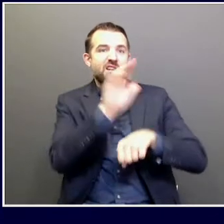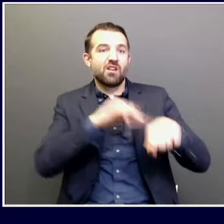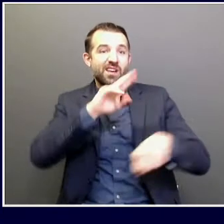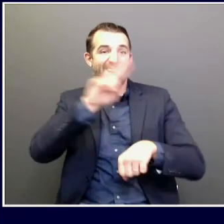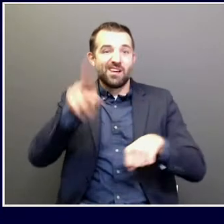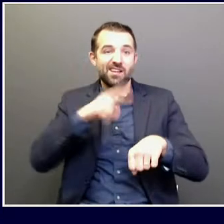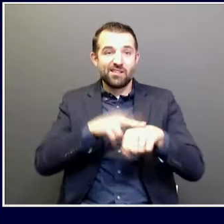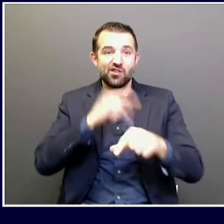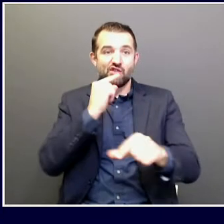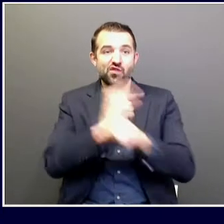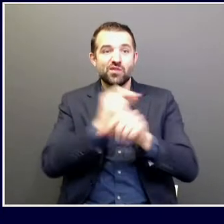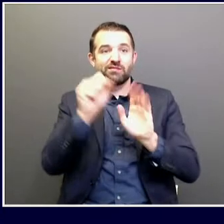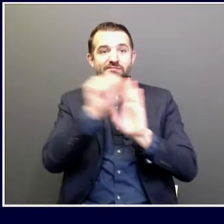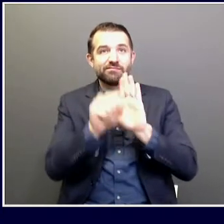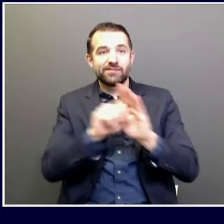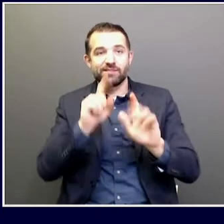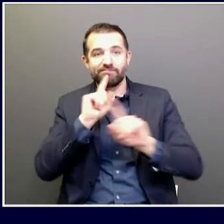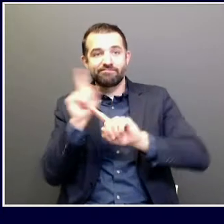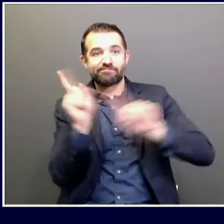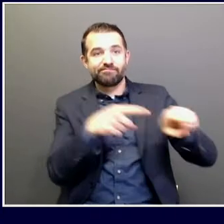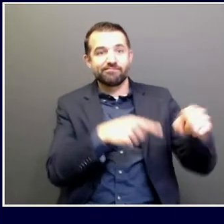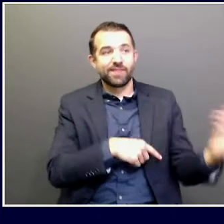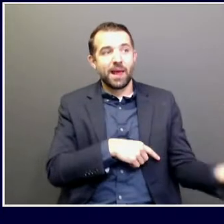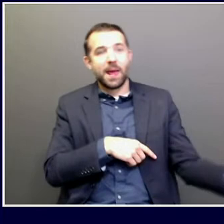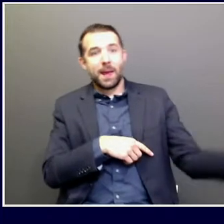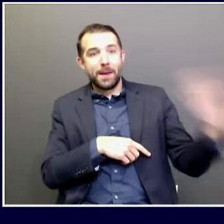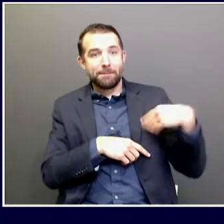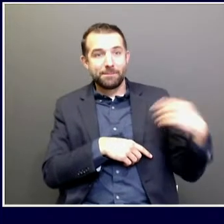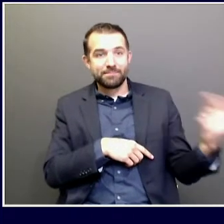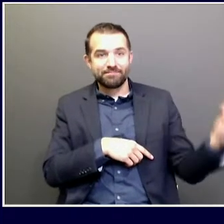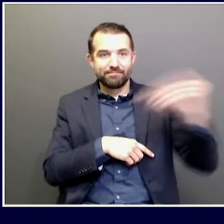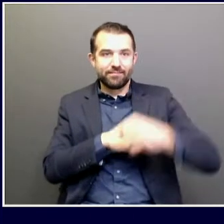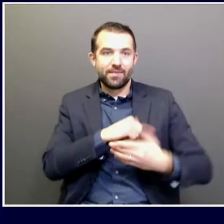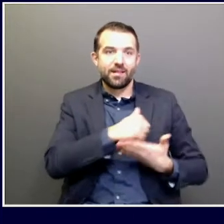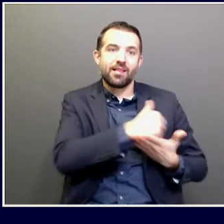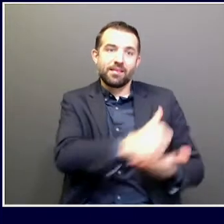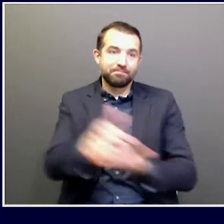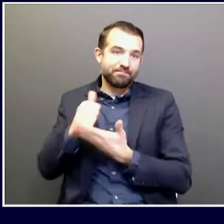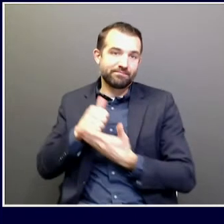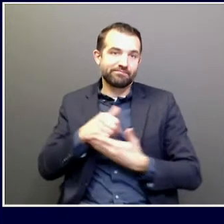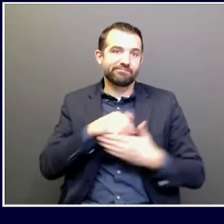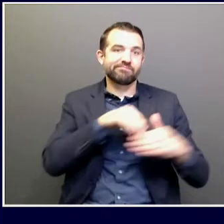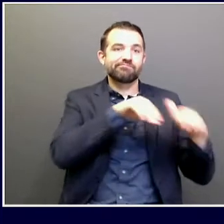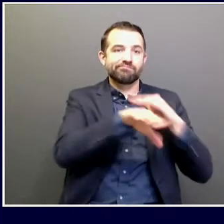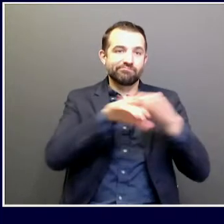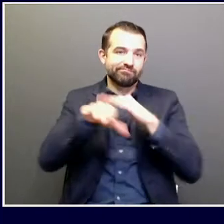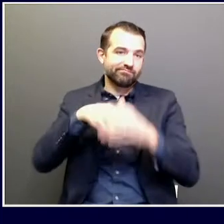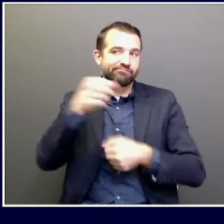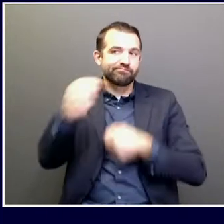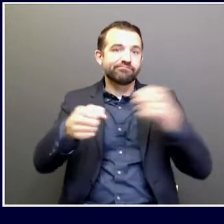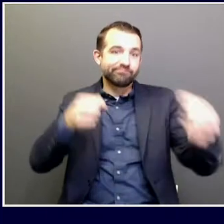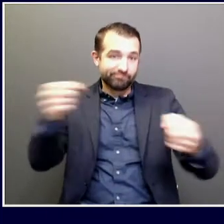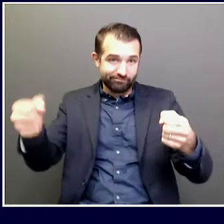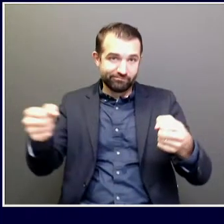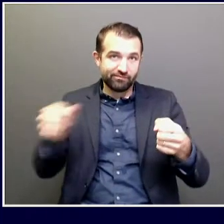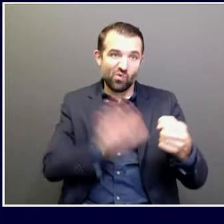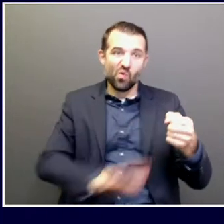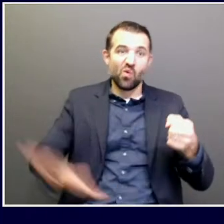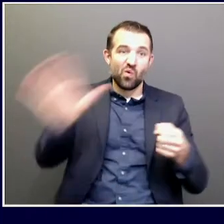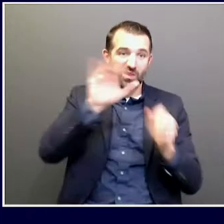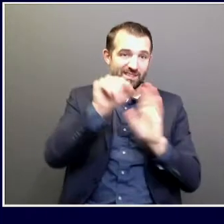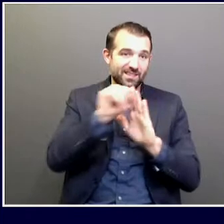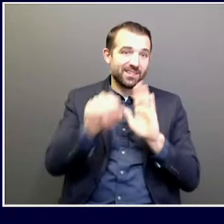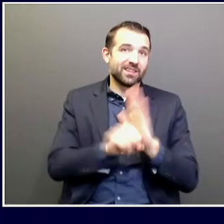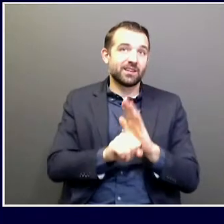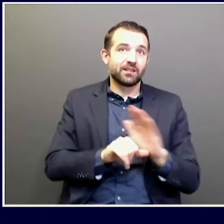orders. In consultation with our healthcare systems, I'm deploying these National Guard members across the state of Maine to